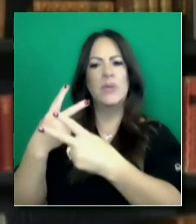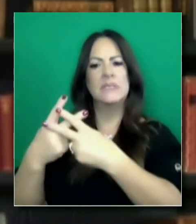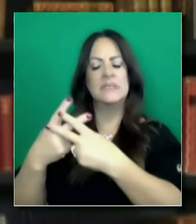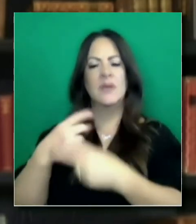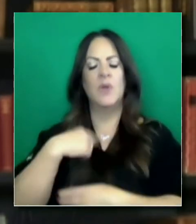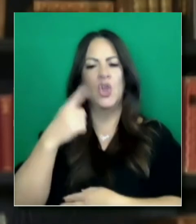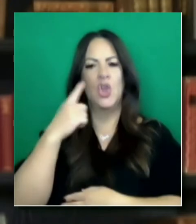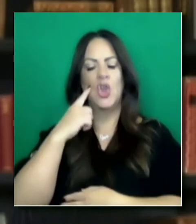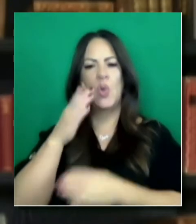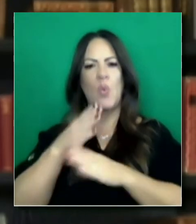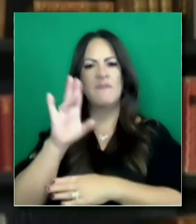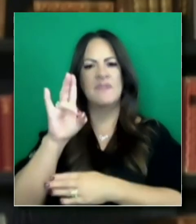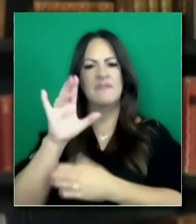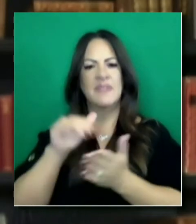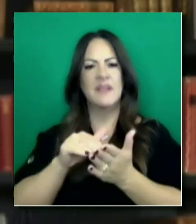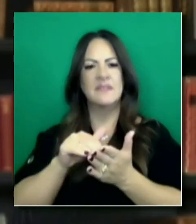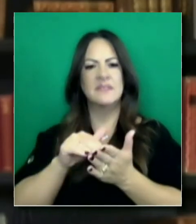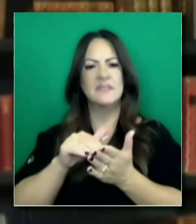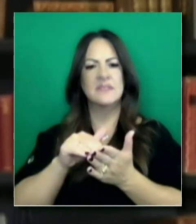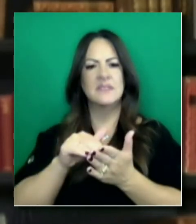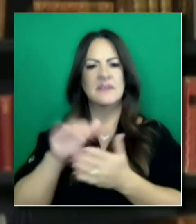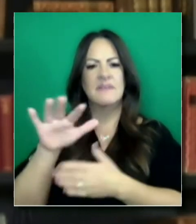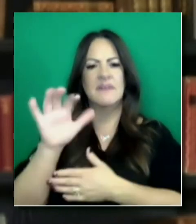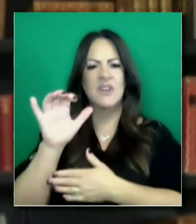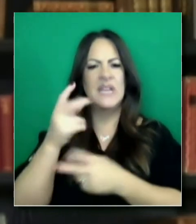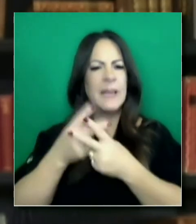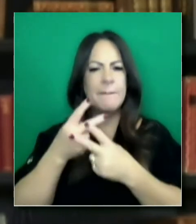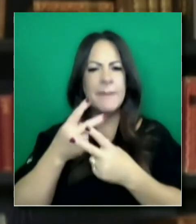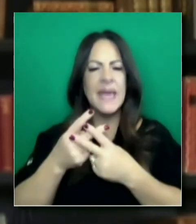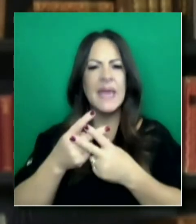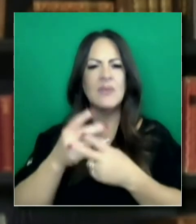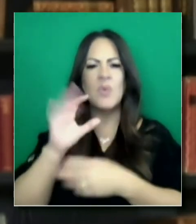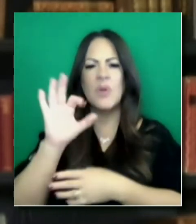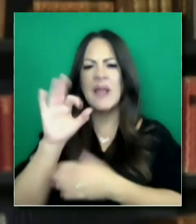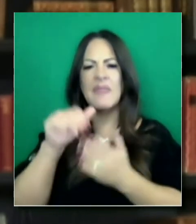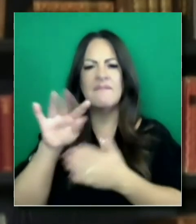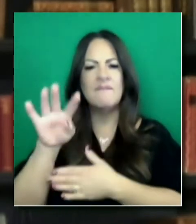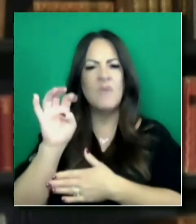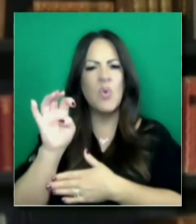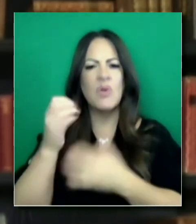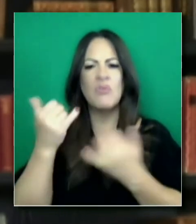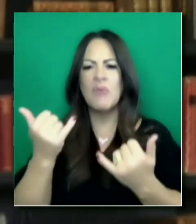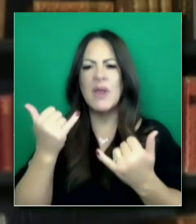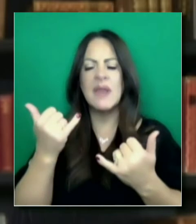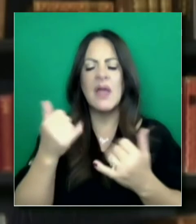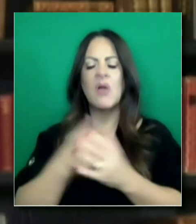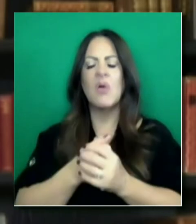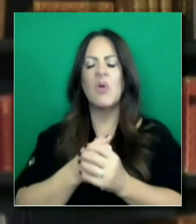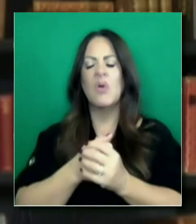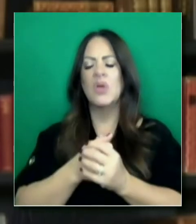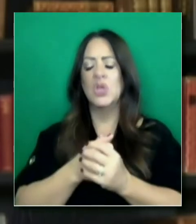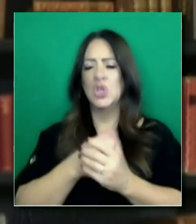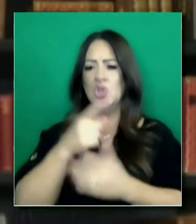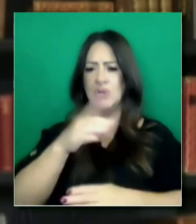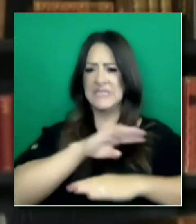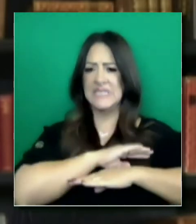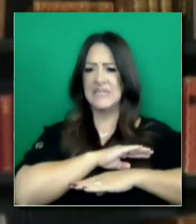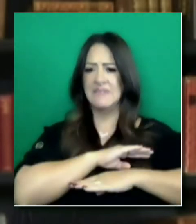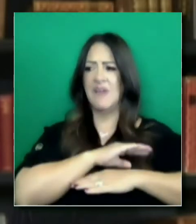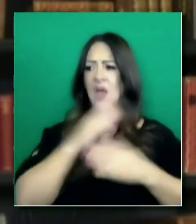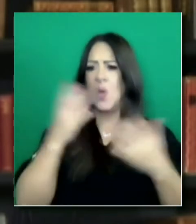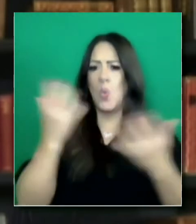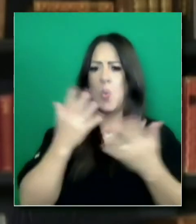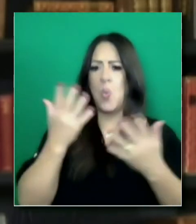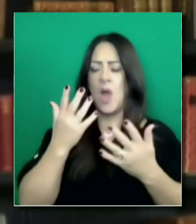confirmed in the last 14 days, according to the latest PCR tracker. Are you satisfied with the steps that are being taken to address these